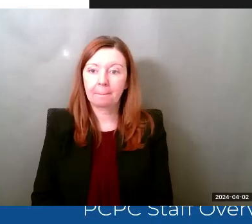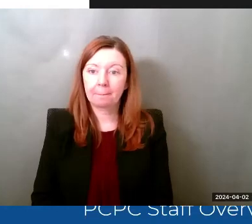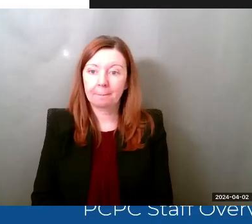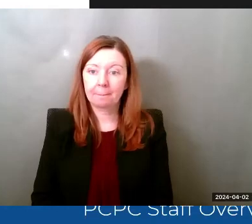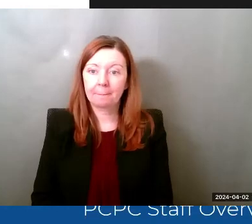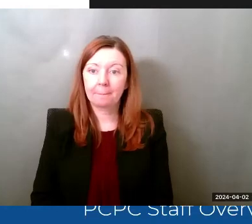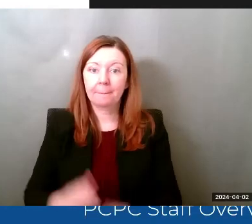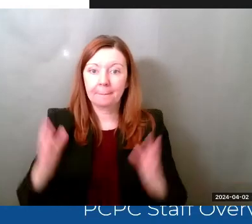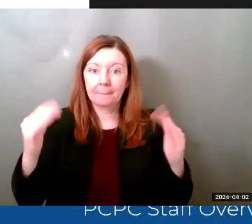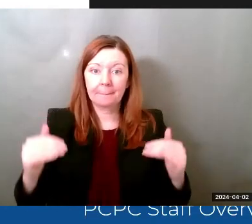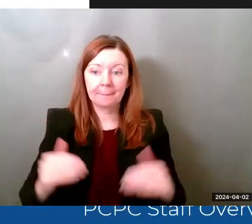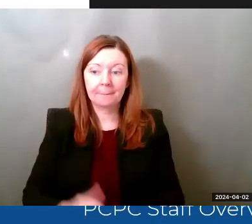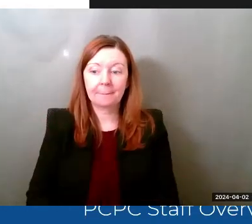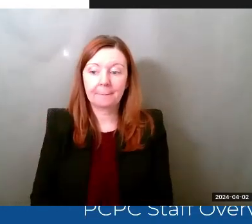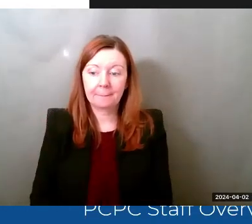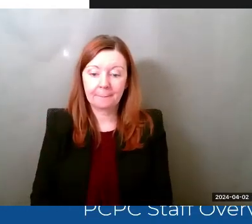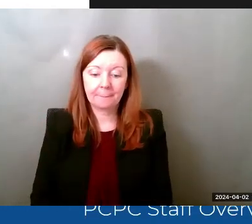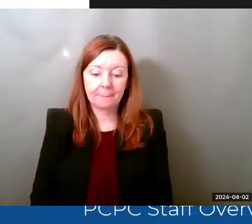Next slide.